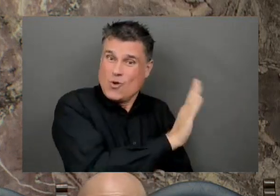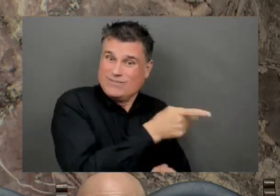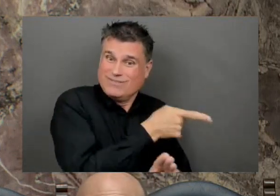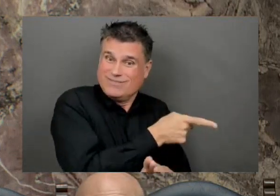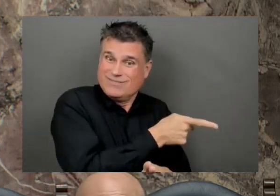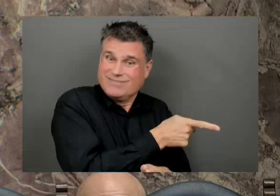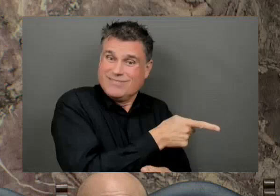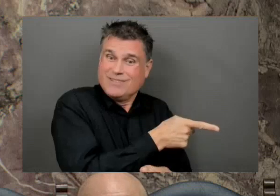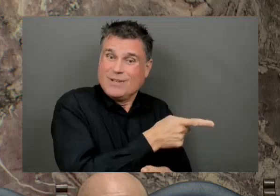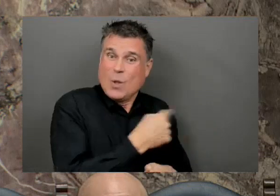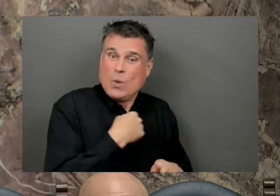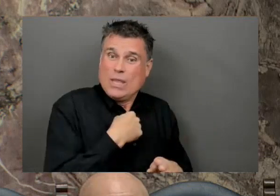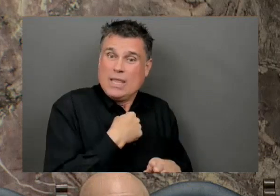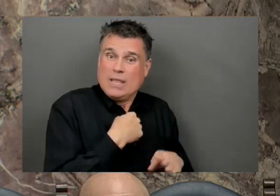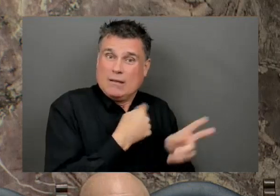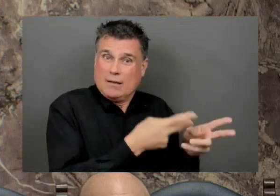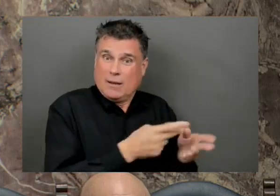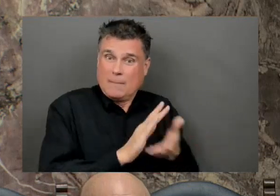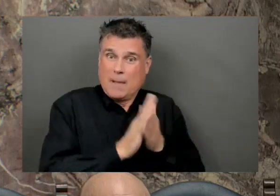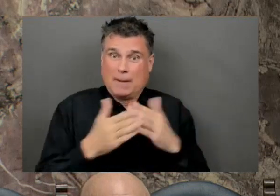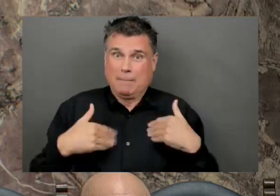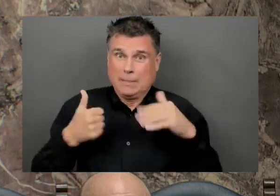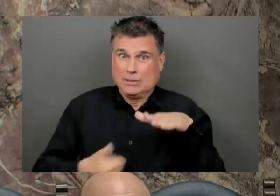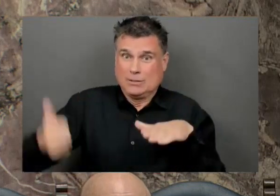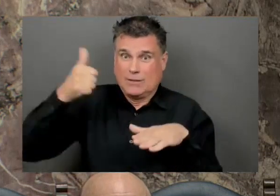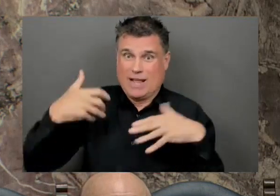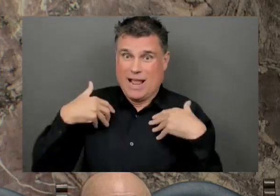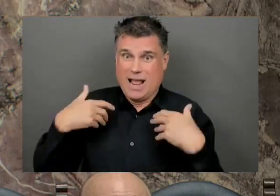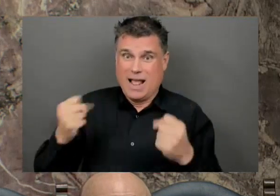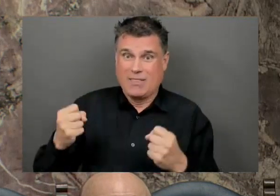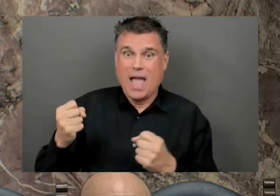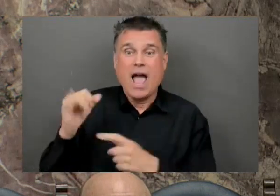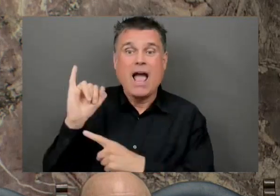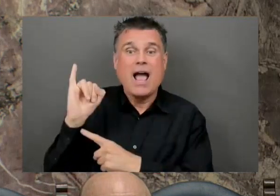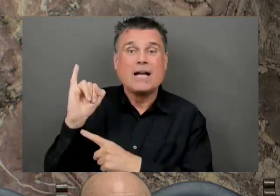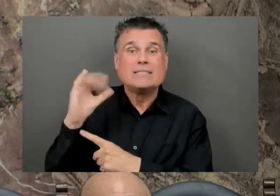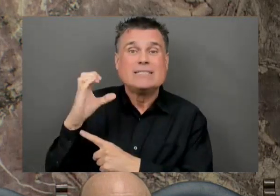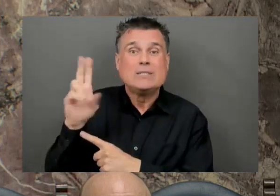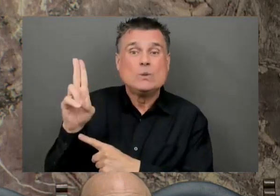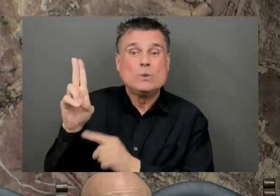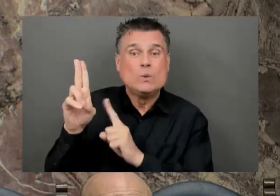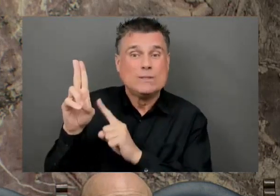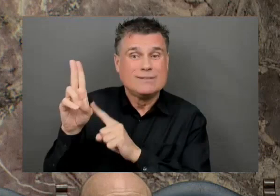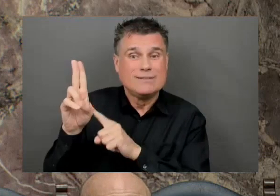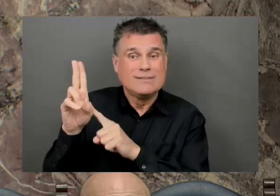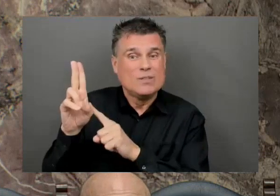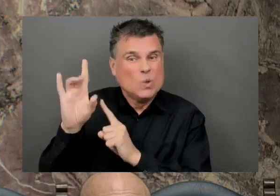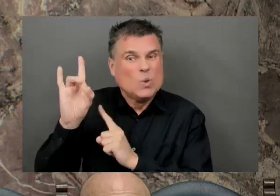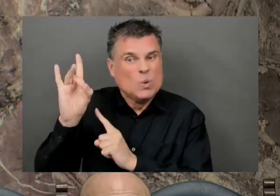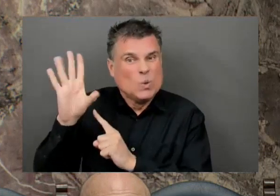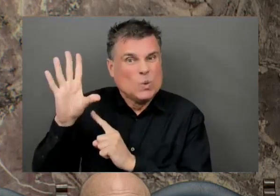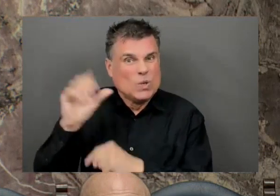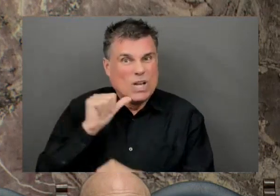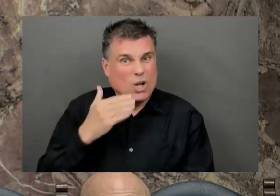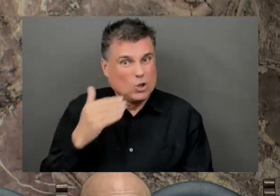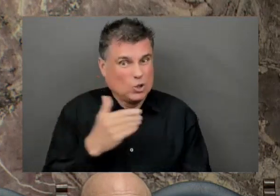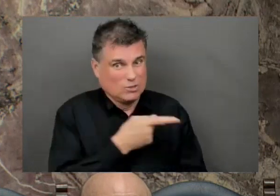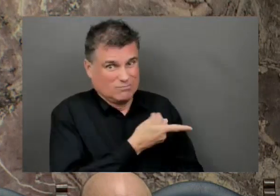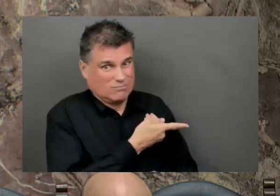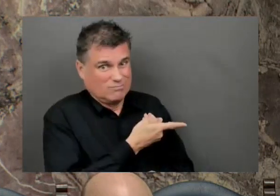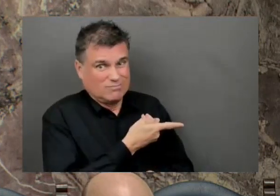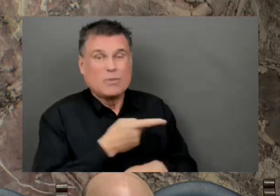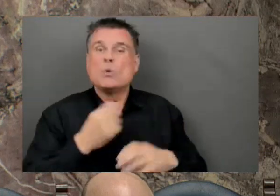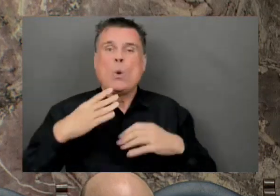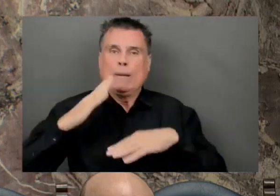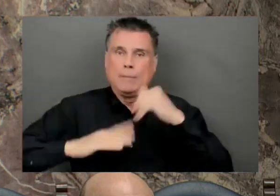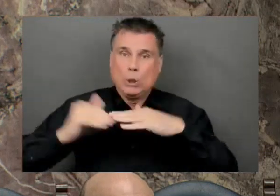now a new high acuity unit, were the worst in Canada. And we built a new ICU and a new high acuity unit. And we are